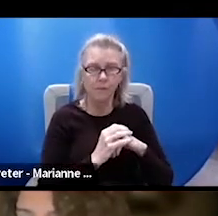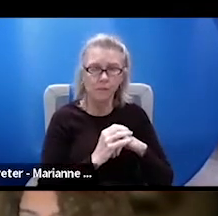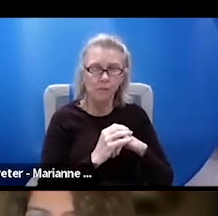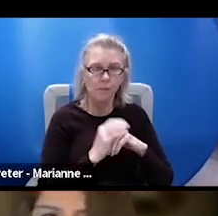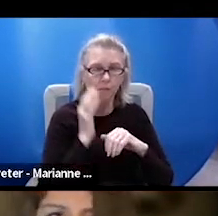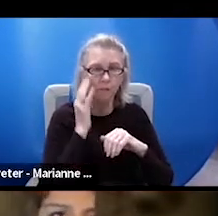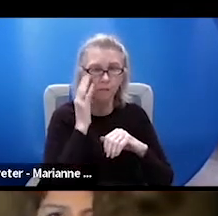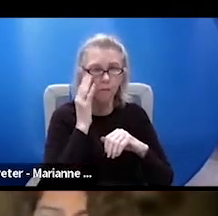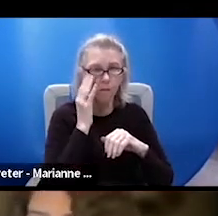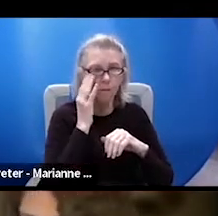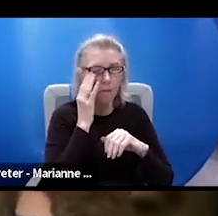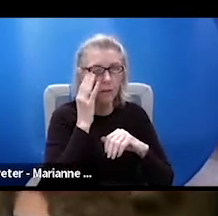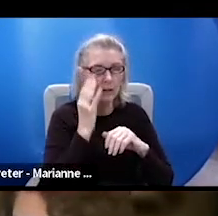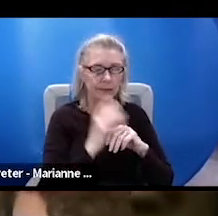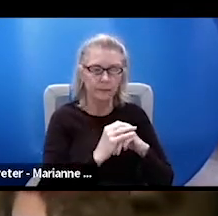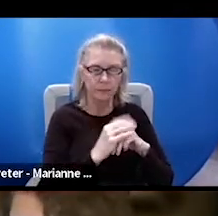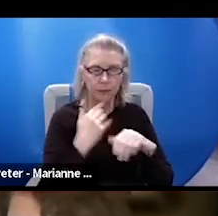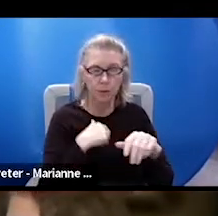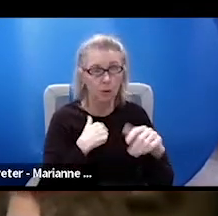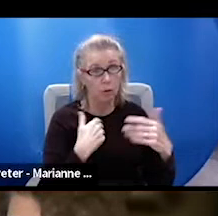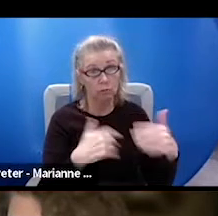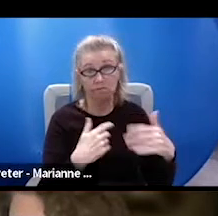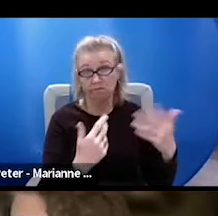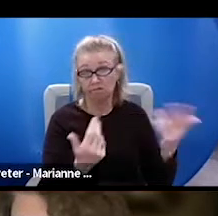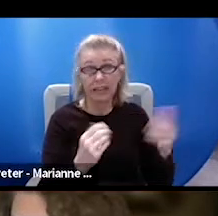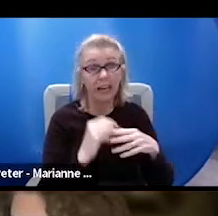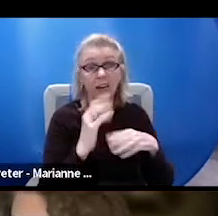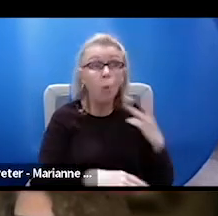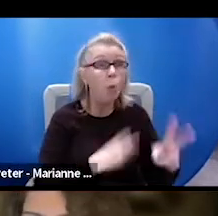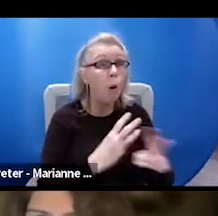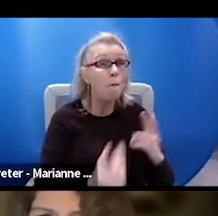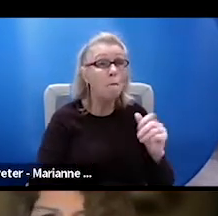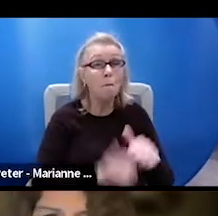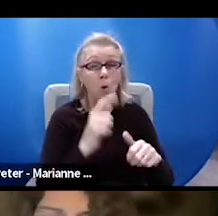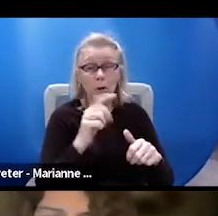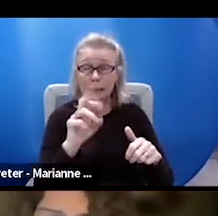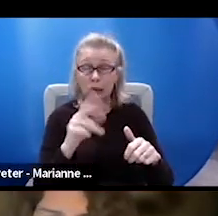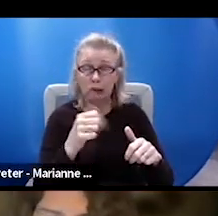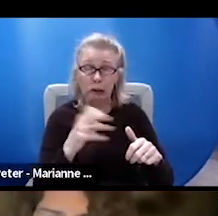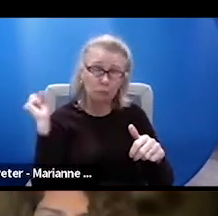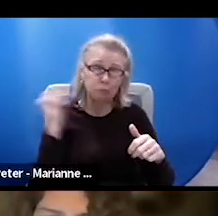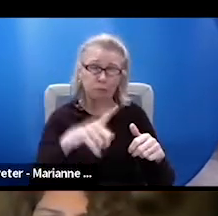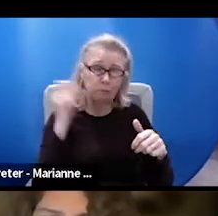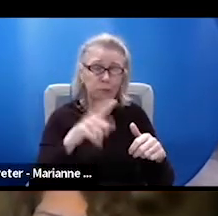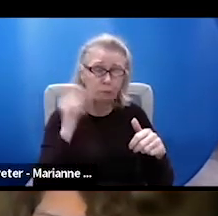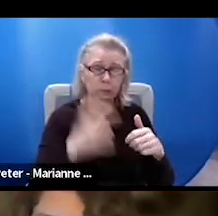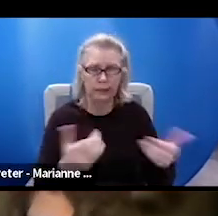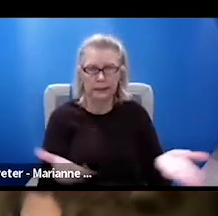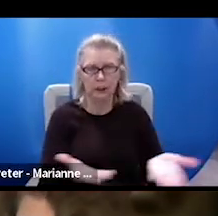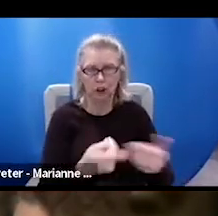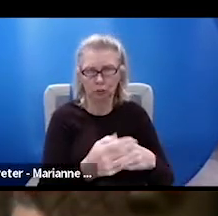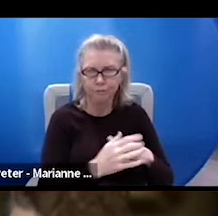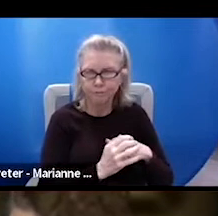We are also the most tear-gassed place in the world, and our center is regularly doused